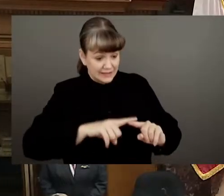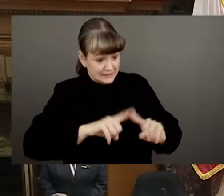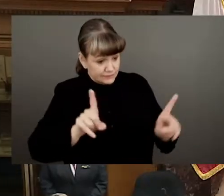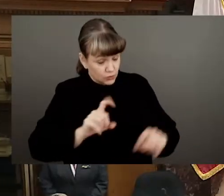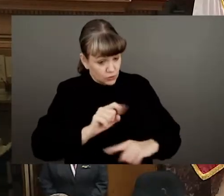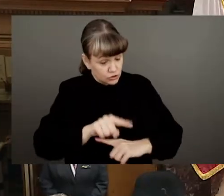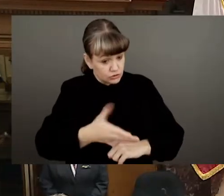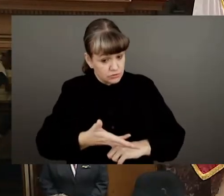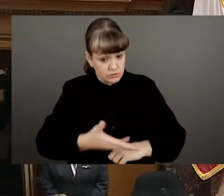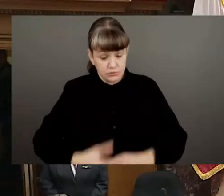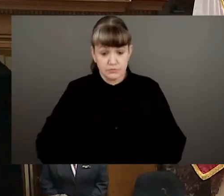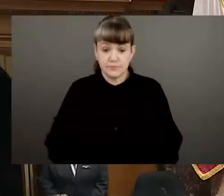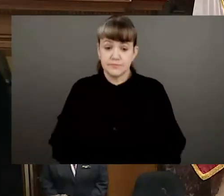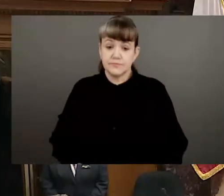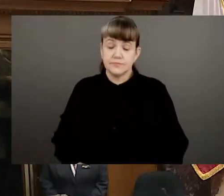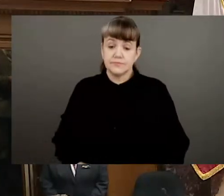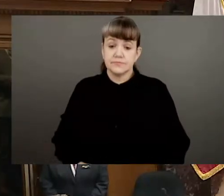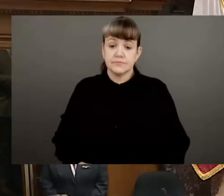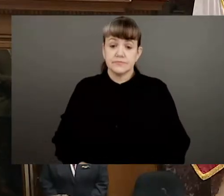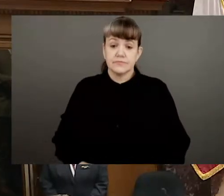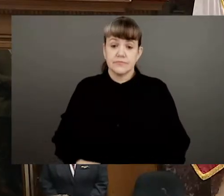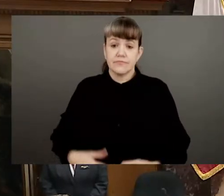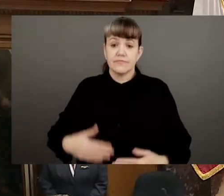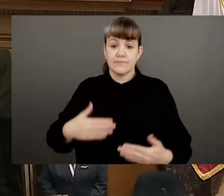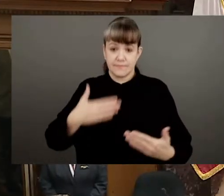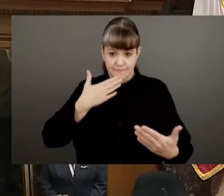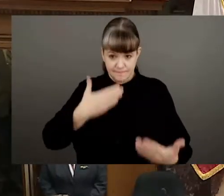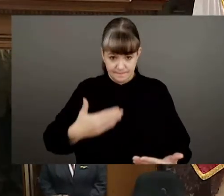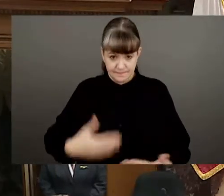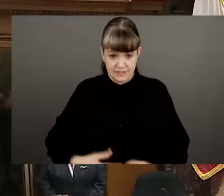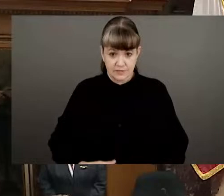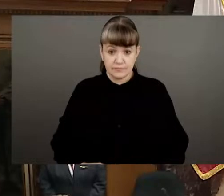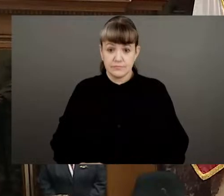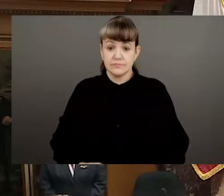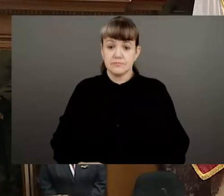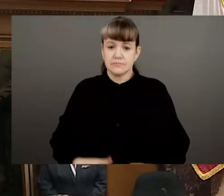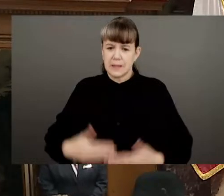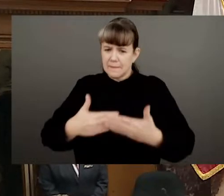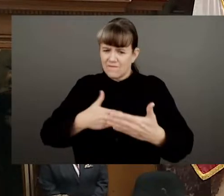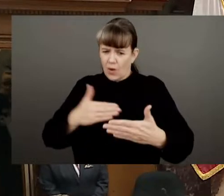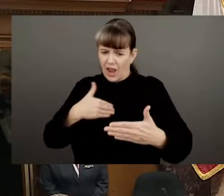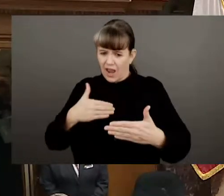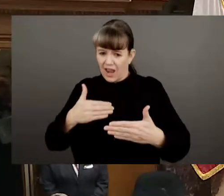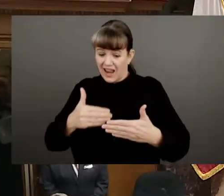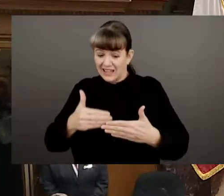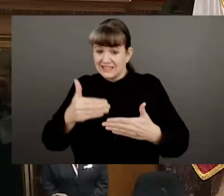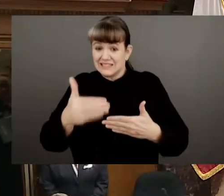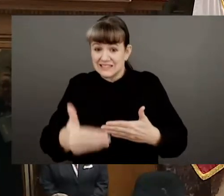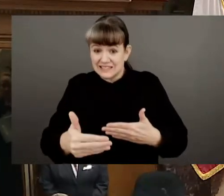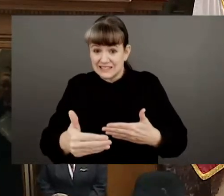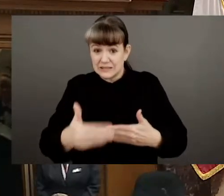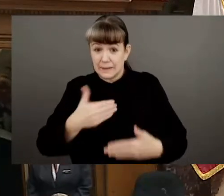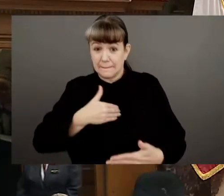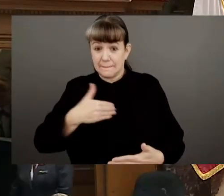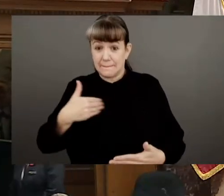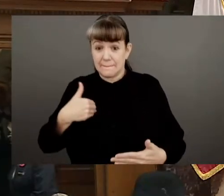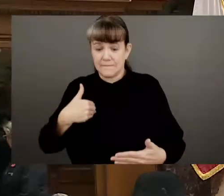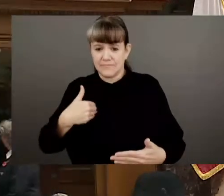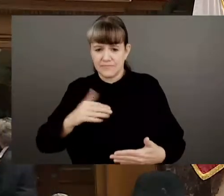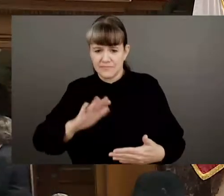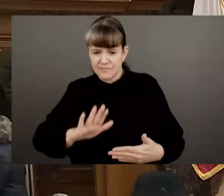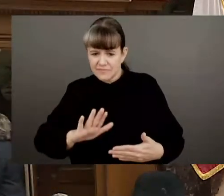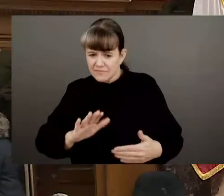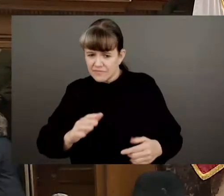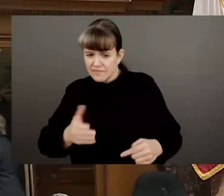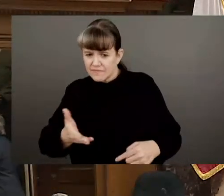Before I recognize the next member, the House Leader of Third Party, if I had another question other than the question which was already